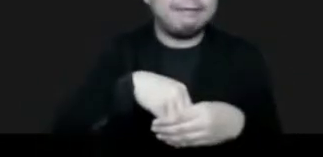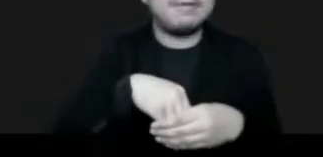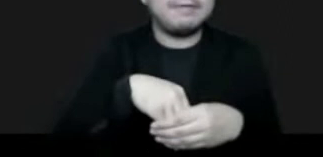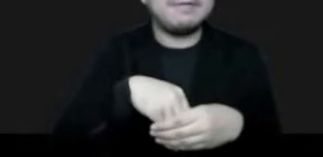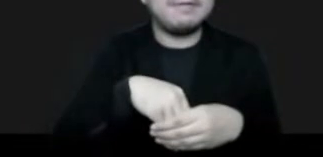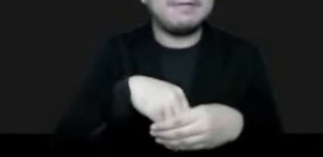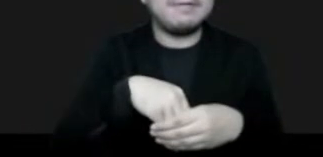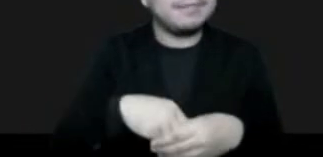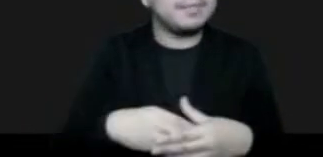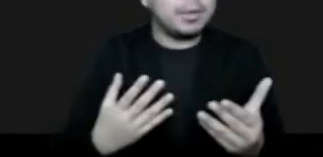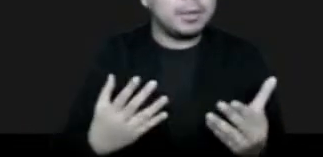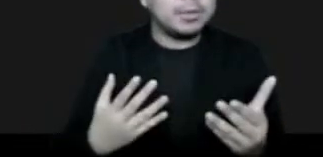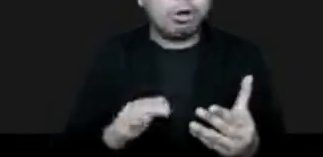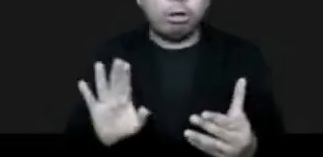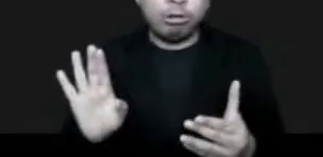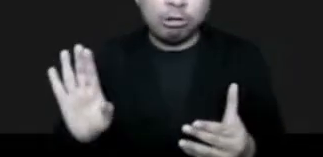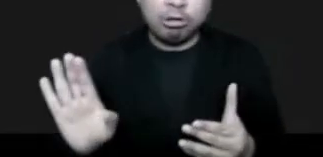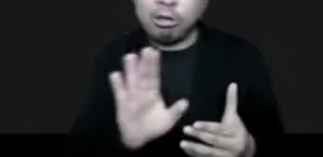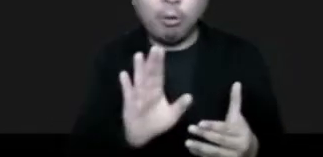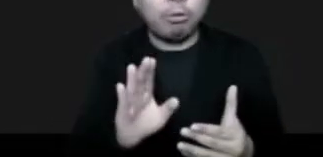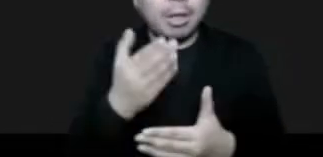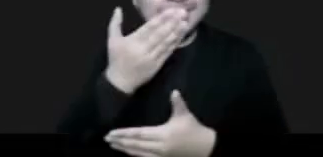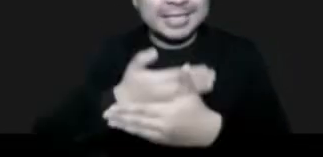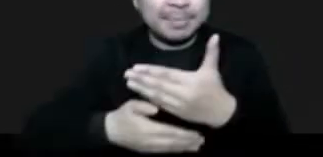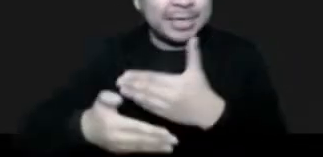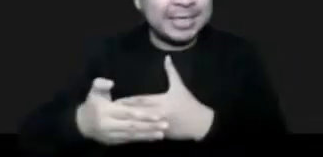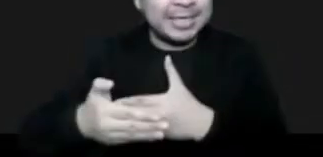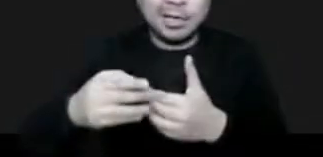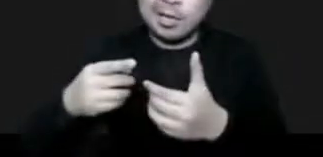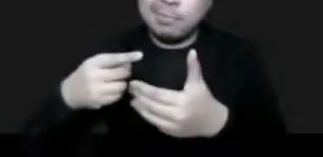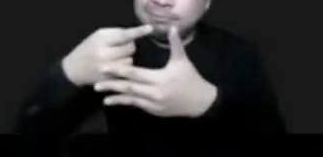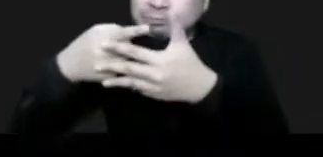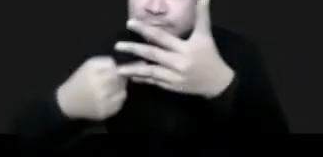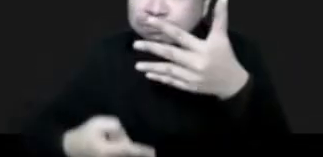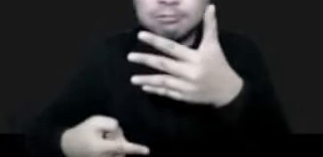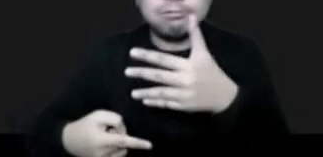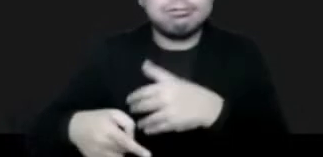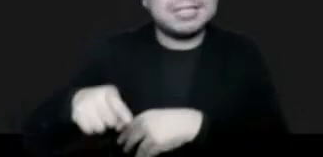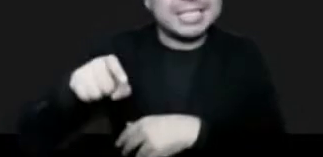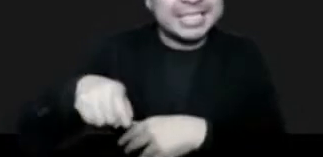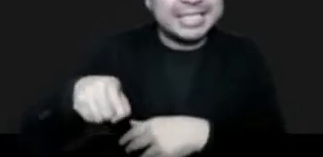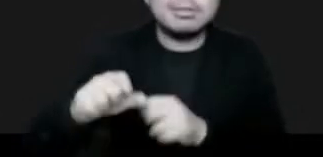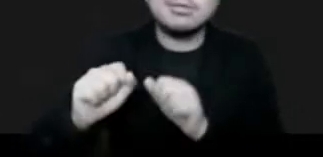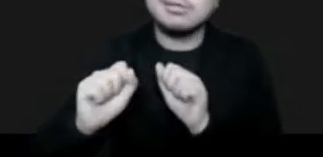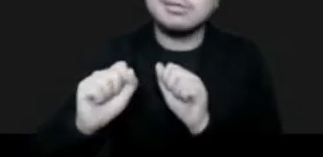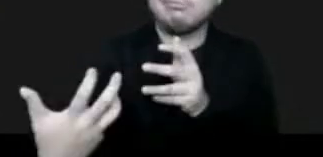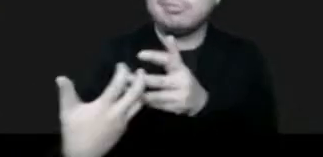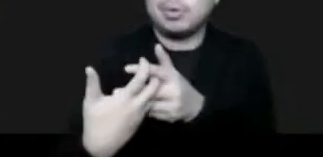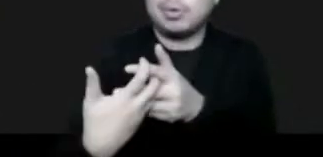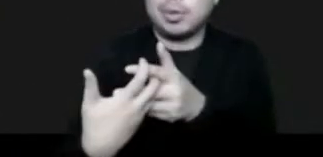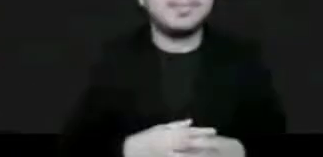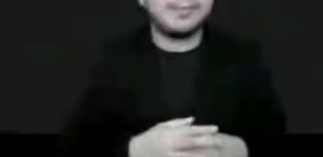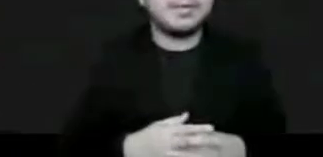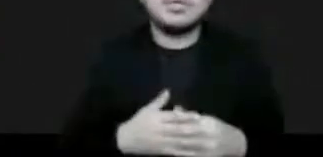their needs are catered for and they are taken care of. So also the Department of Civil Protection has